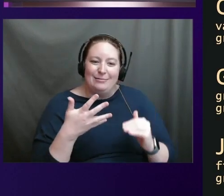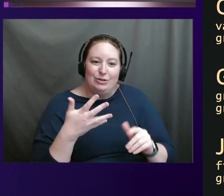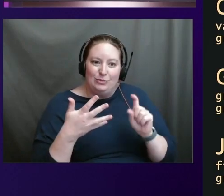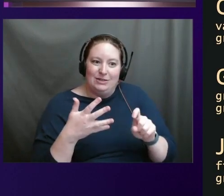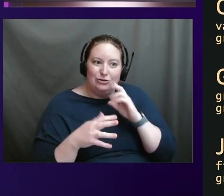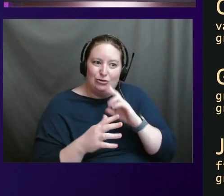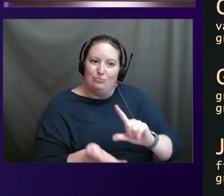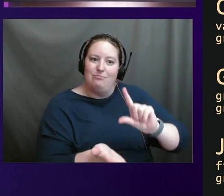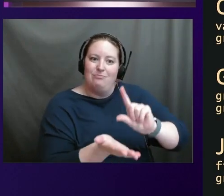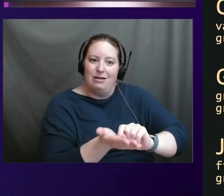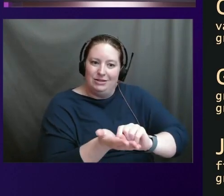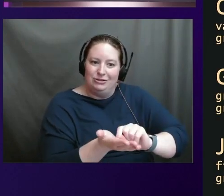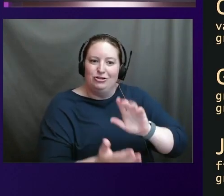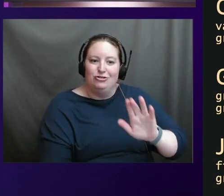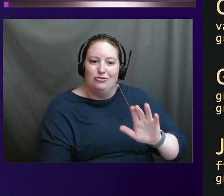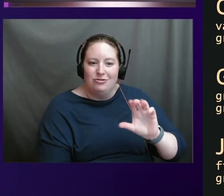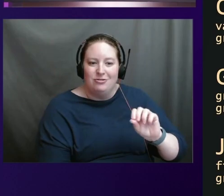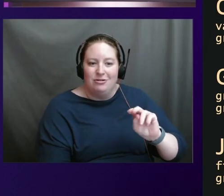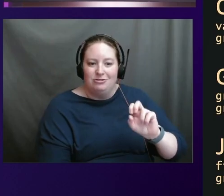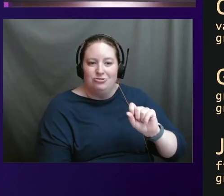construct.